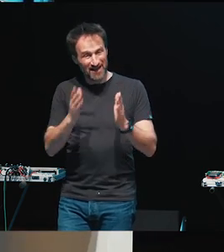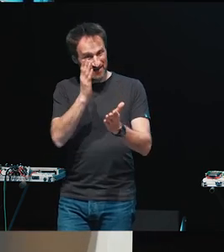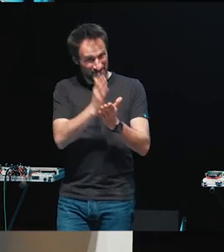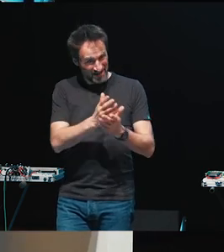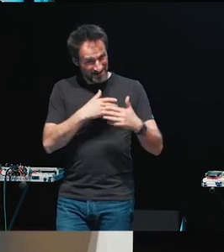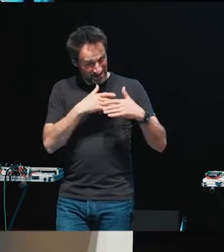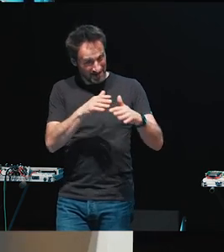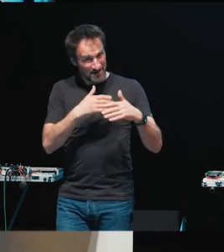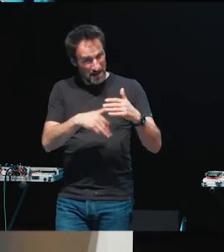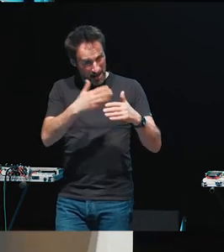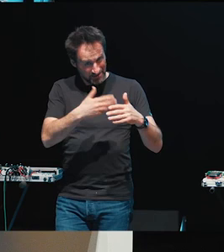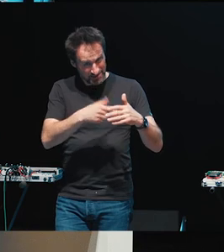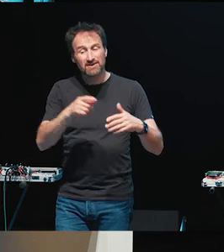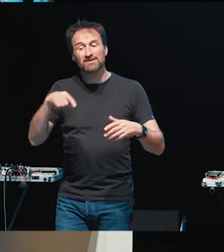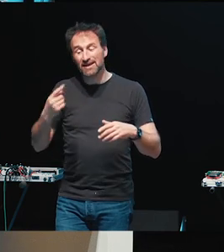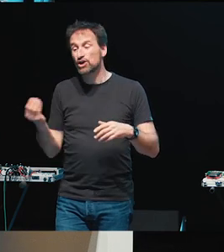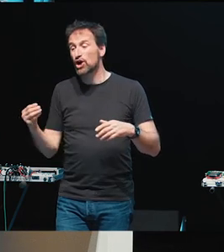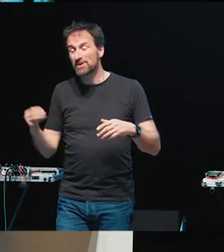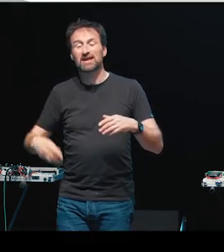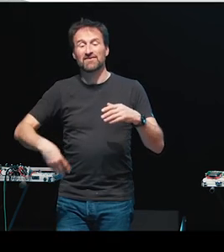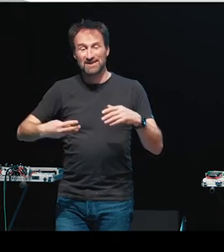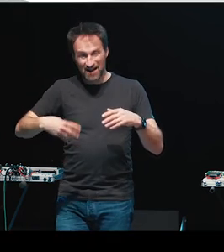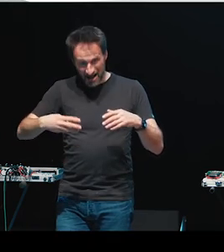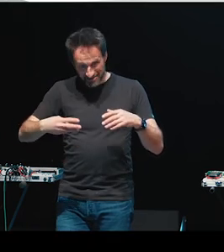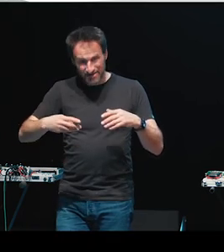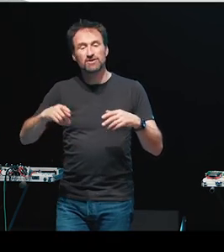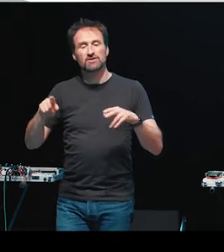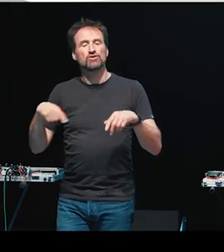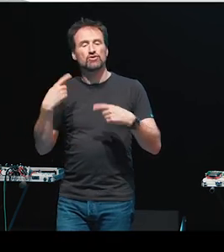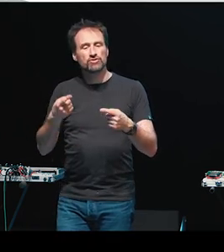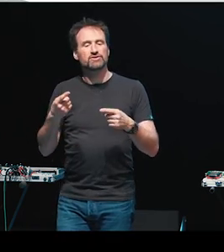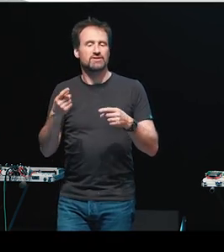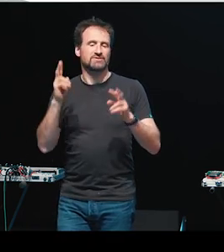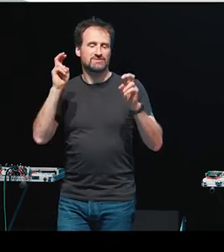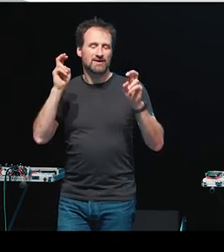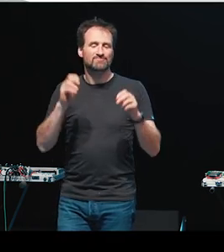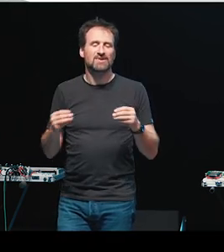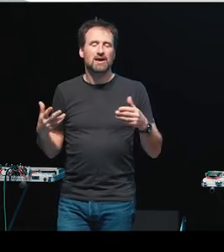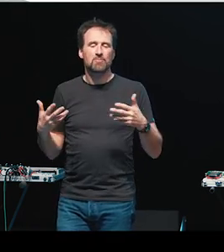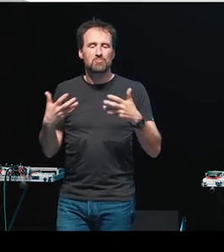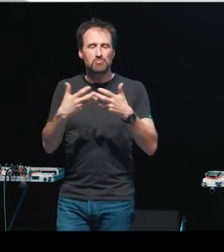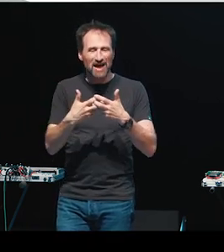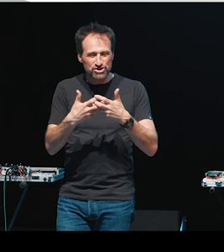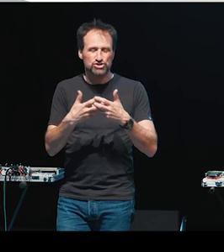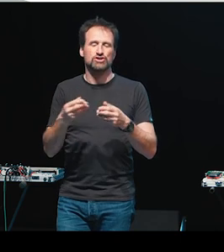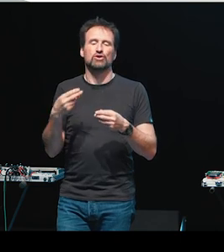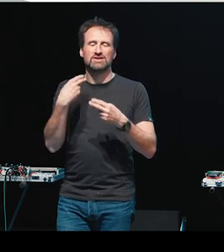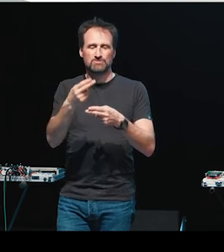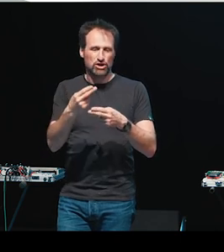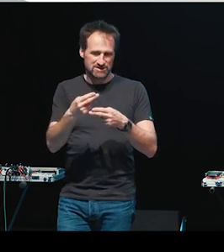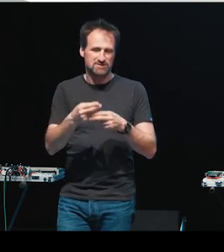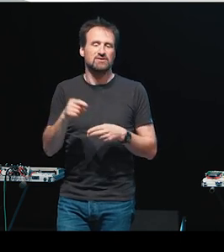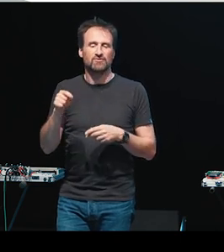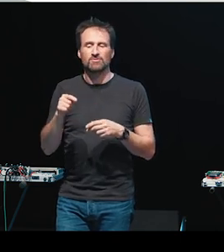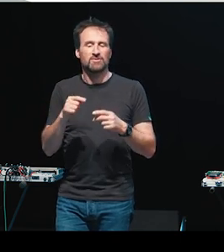the comments are loaded, a new response is sent, and that's called a patch response, since it's meant to be applied to the